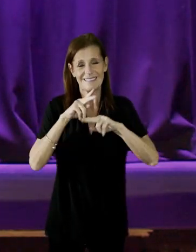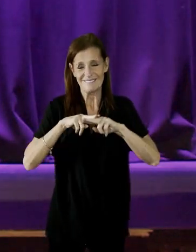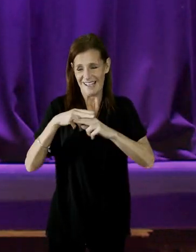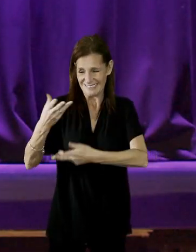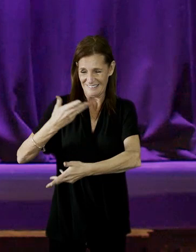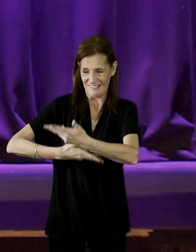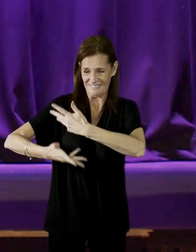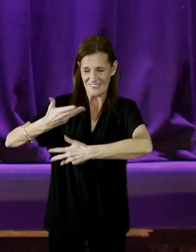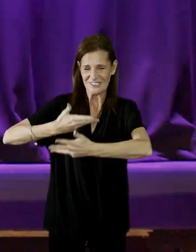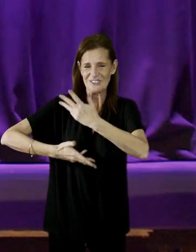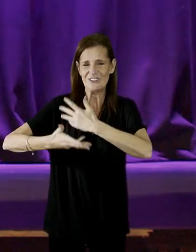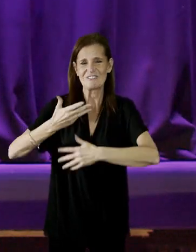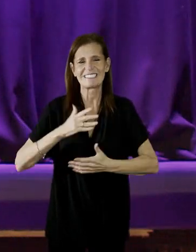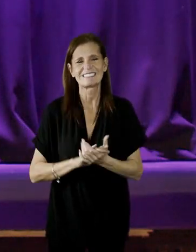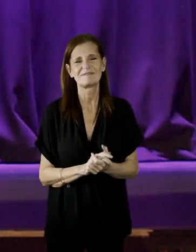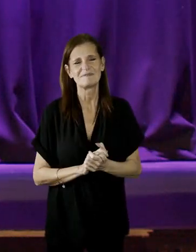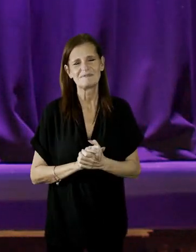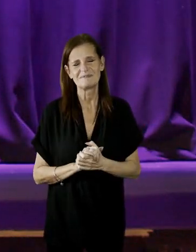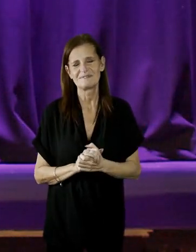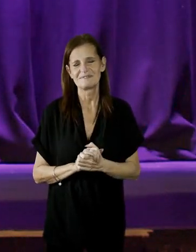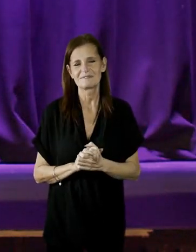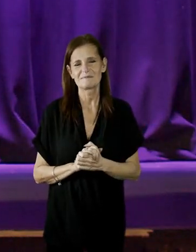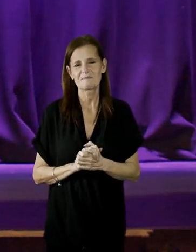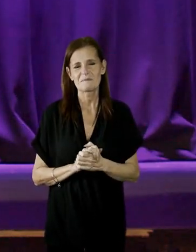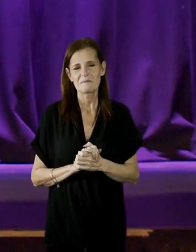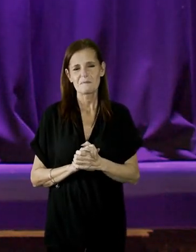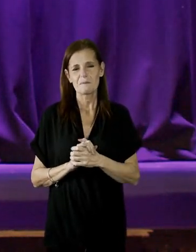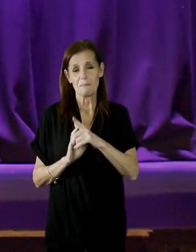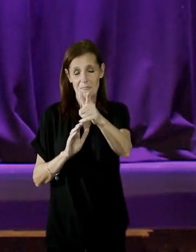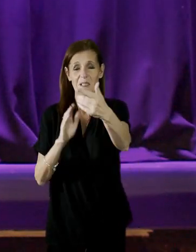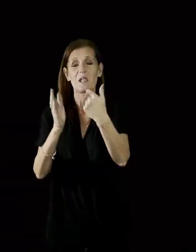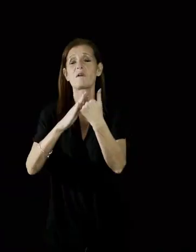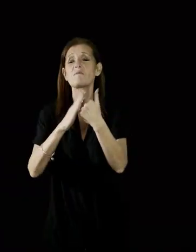I'll tell you a couple of other stories. I